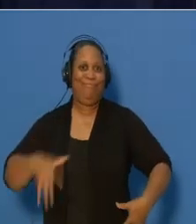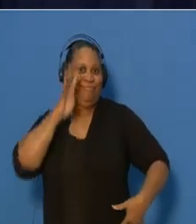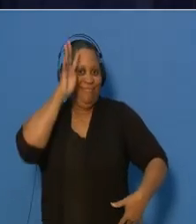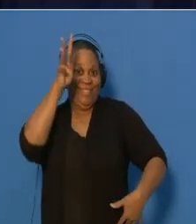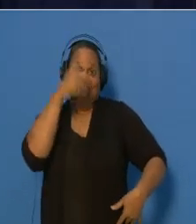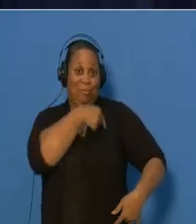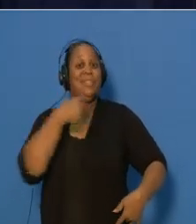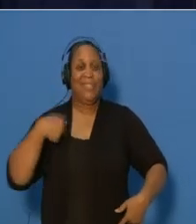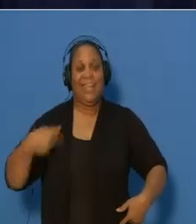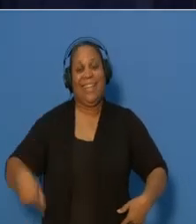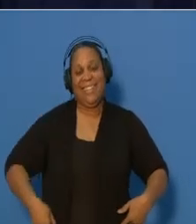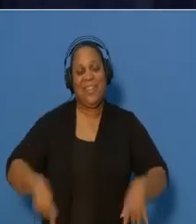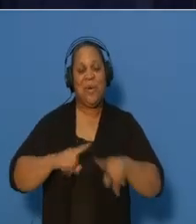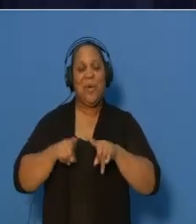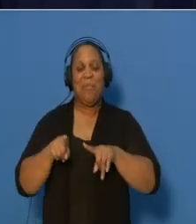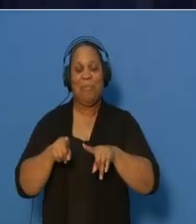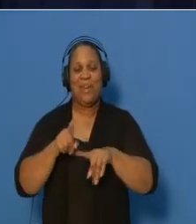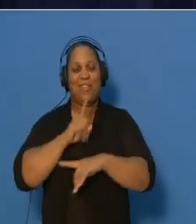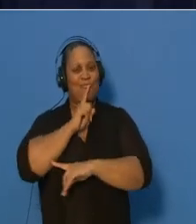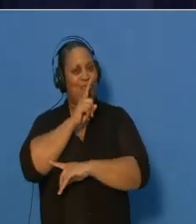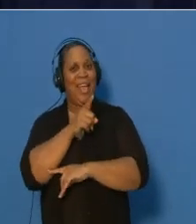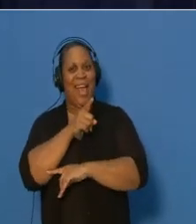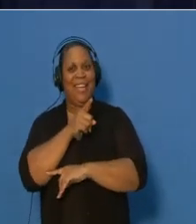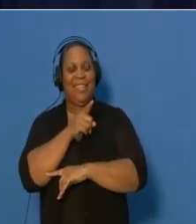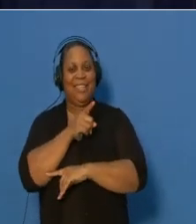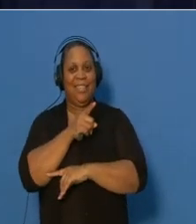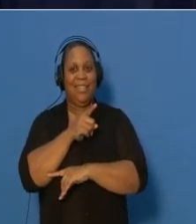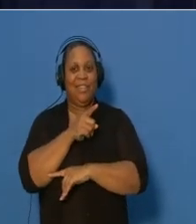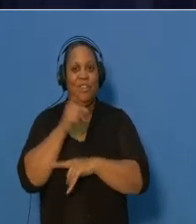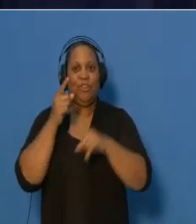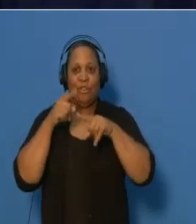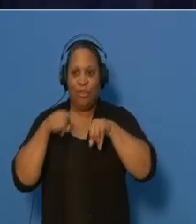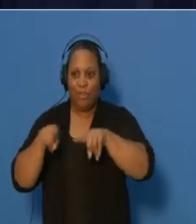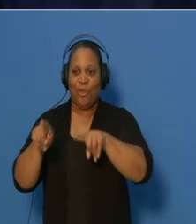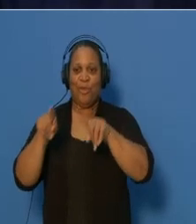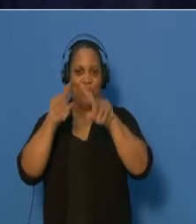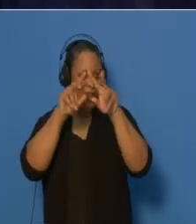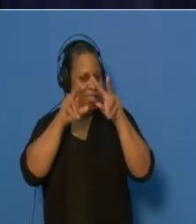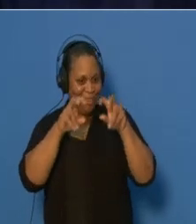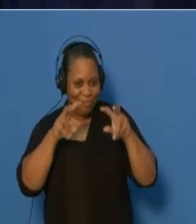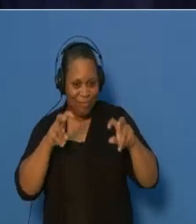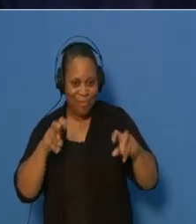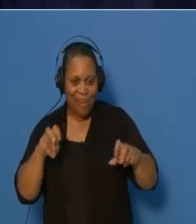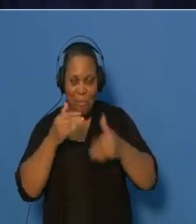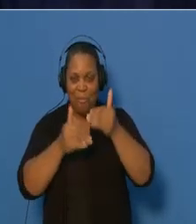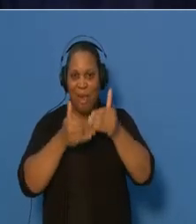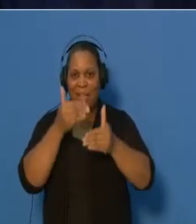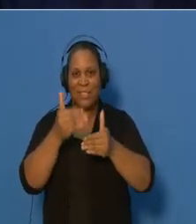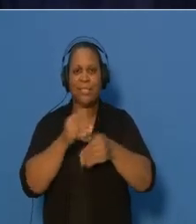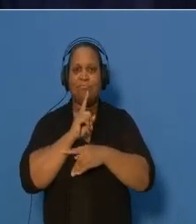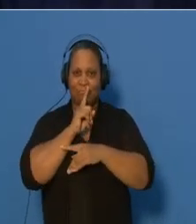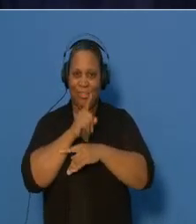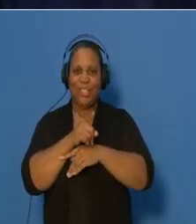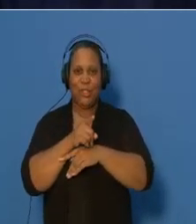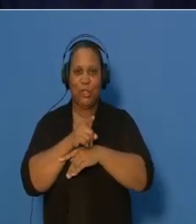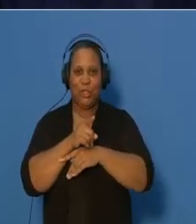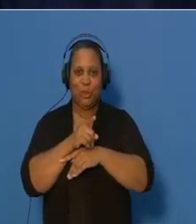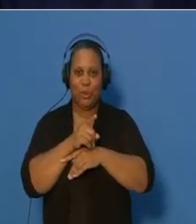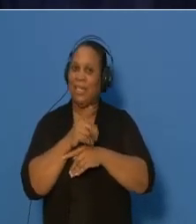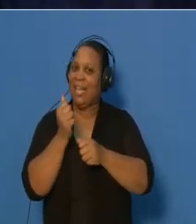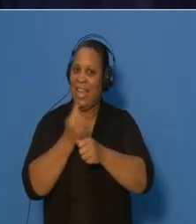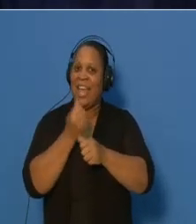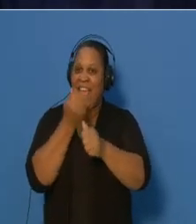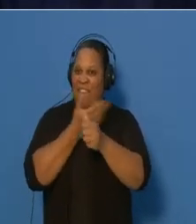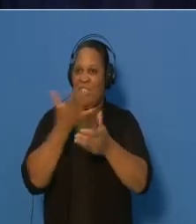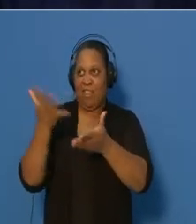China. But the reality is that through the vetting and the procurement process, we're ensuring that whatever items are procured